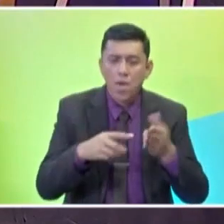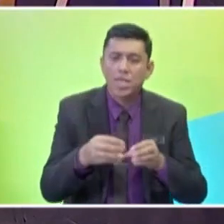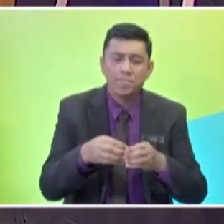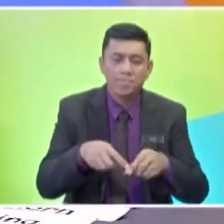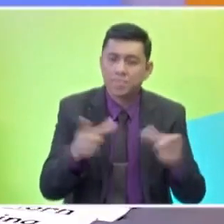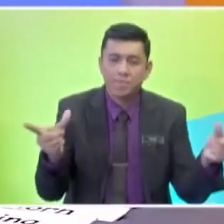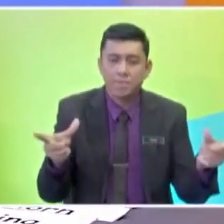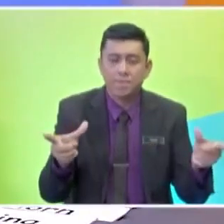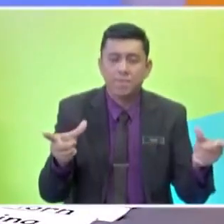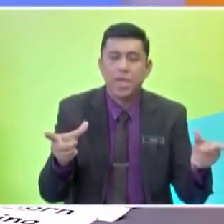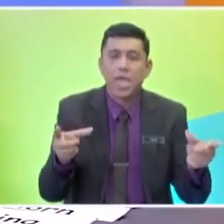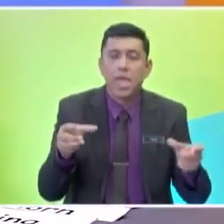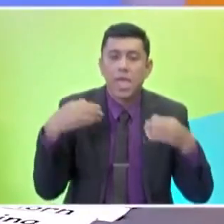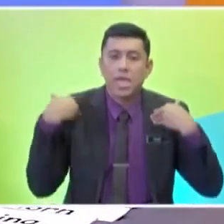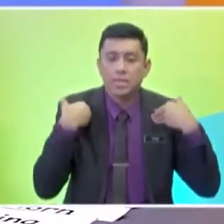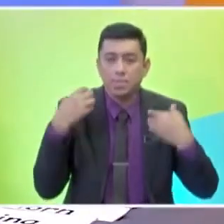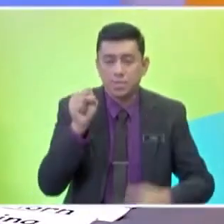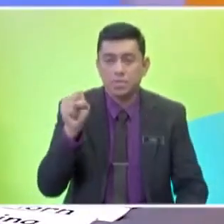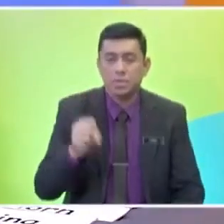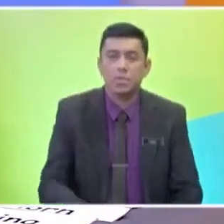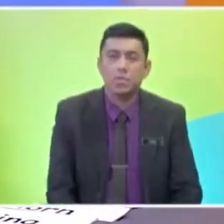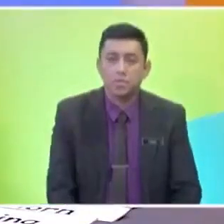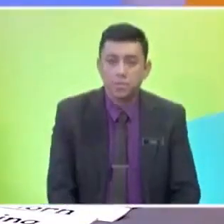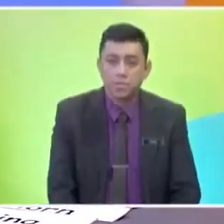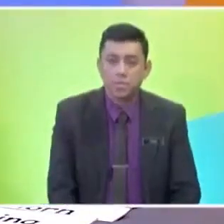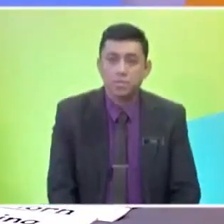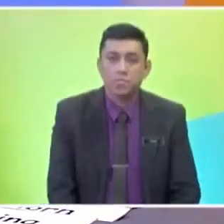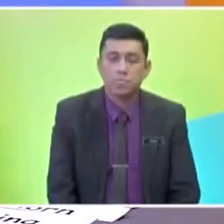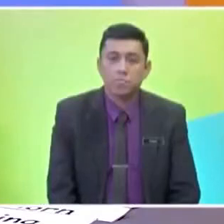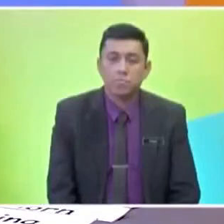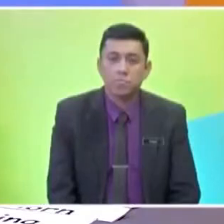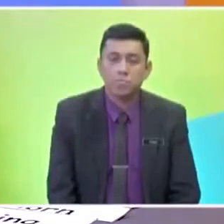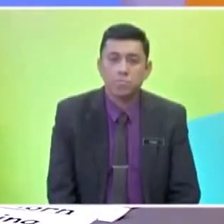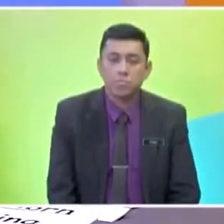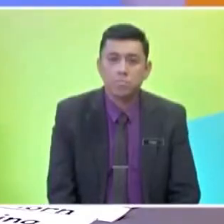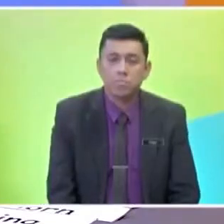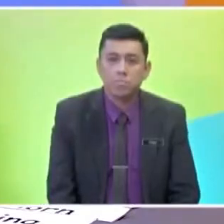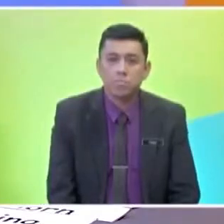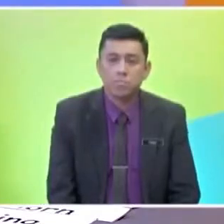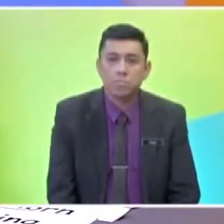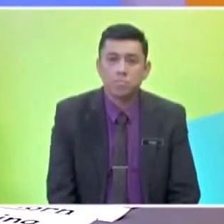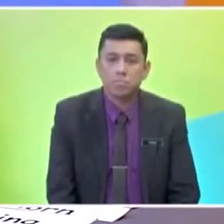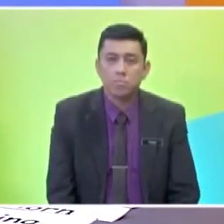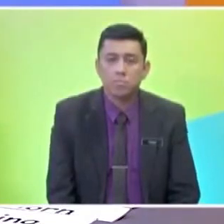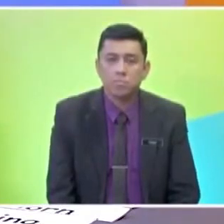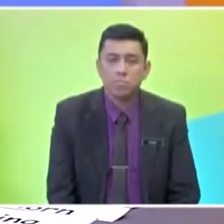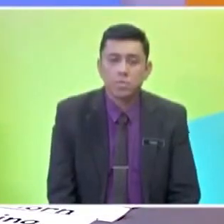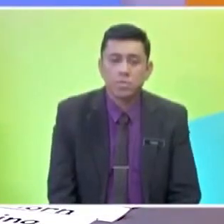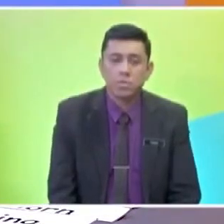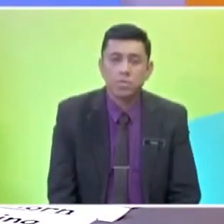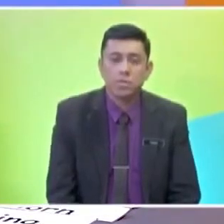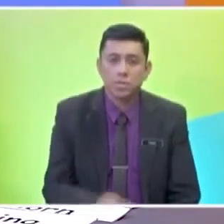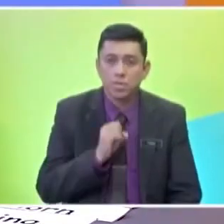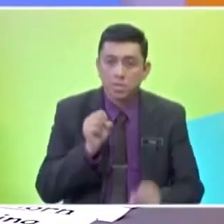cat? Tame animal. A tame animal? Yes. Okay, tame animal, I'm not sure, but I can say